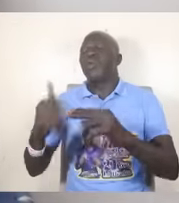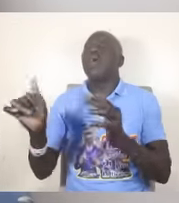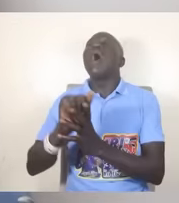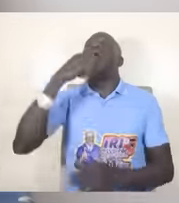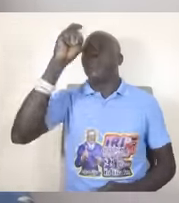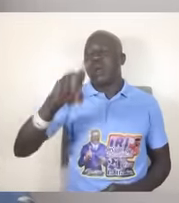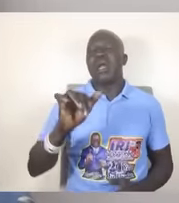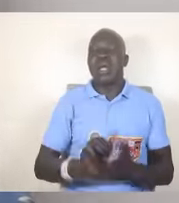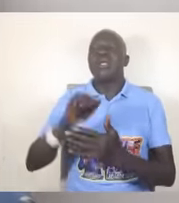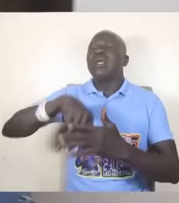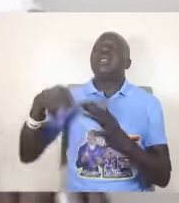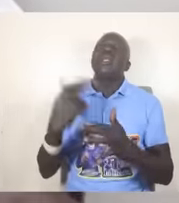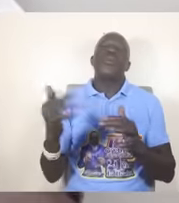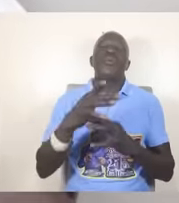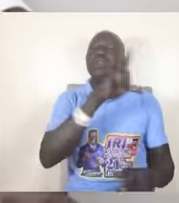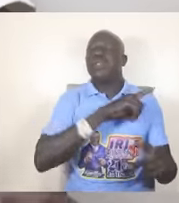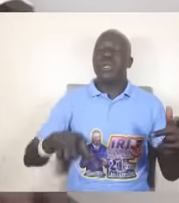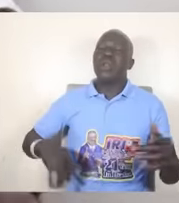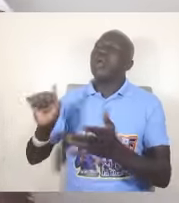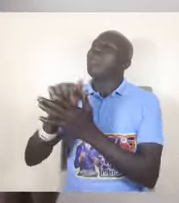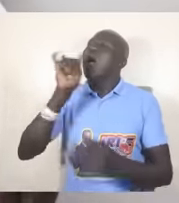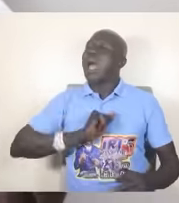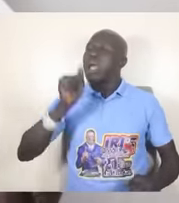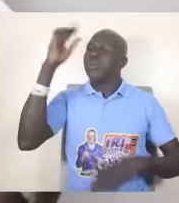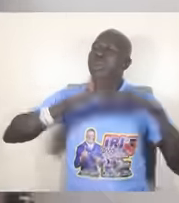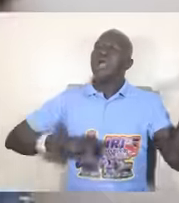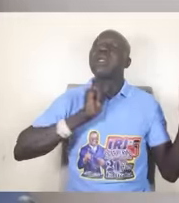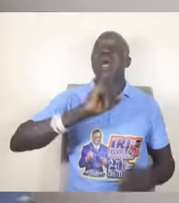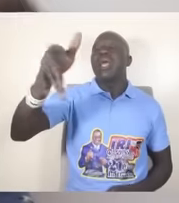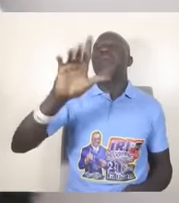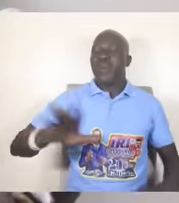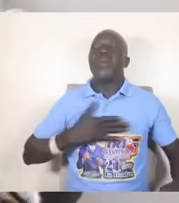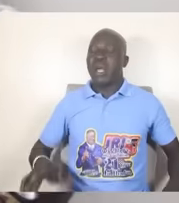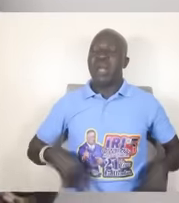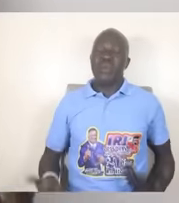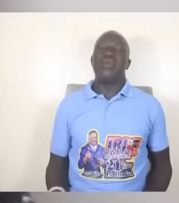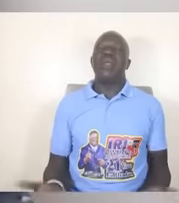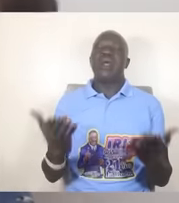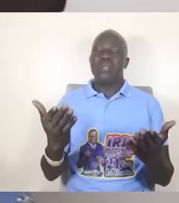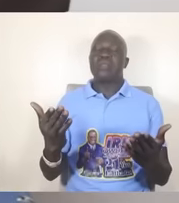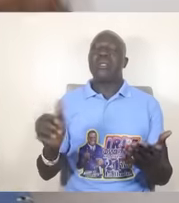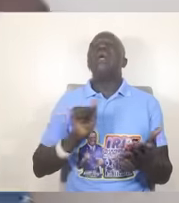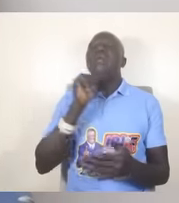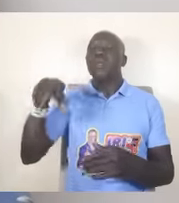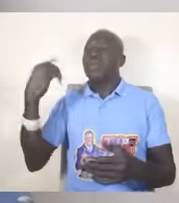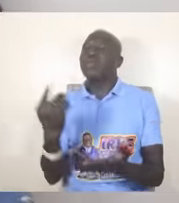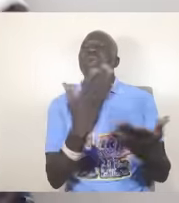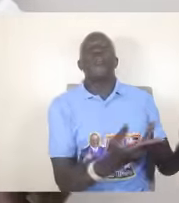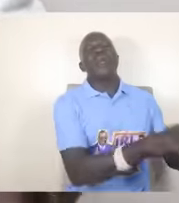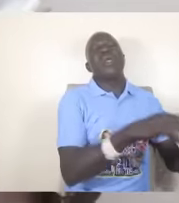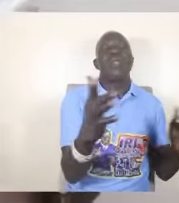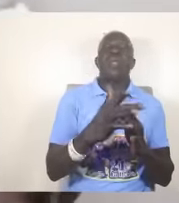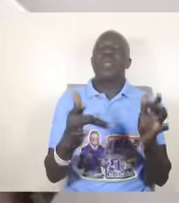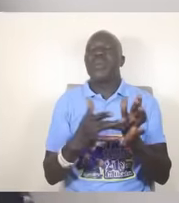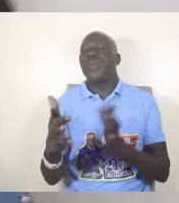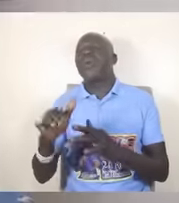of Jesus. You call what? In the name of Jesus. Tinge mene. I hear my dide. Amen. Something happened in